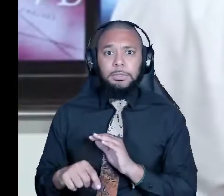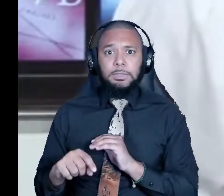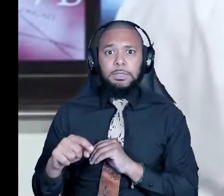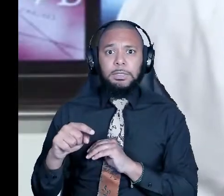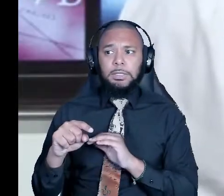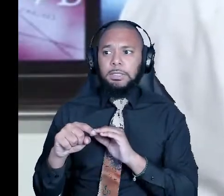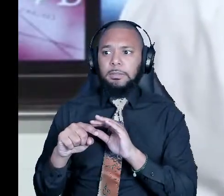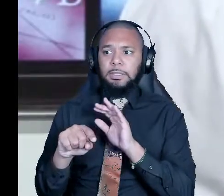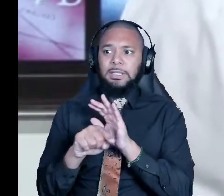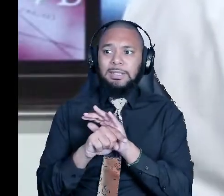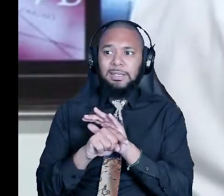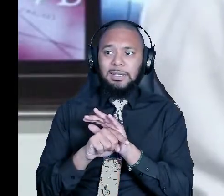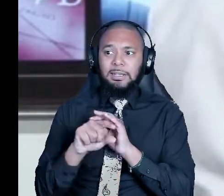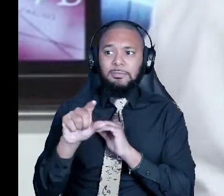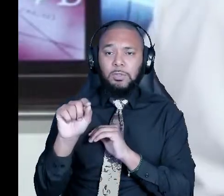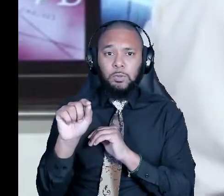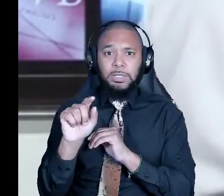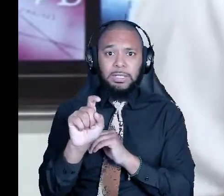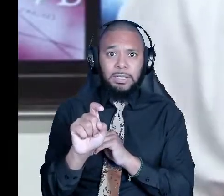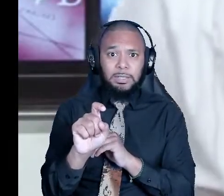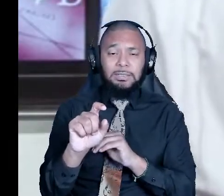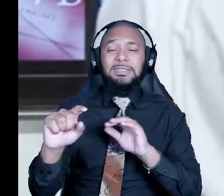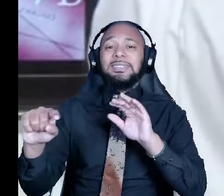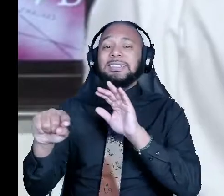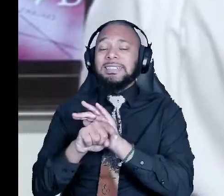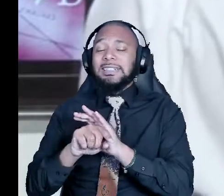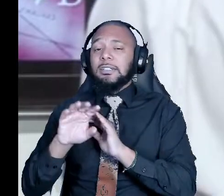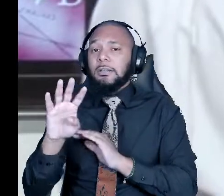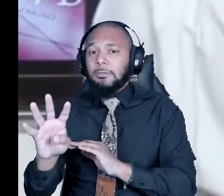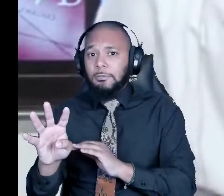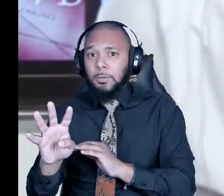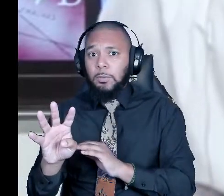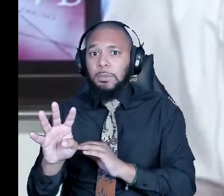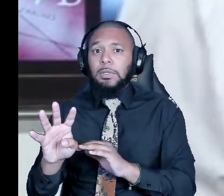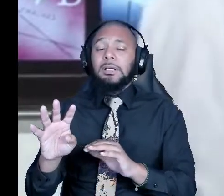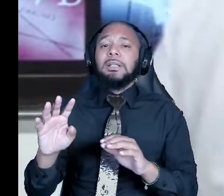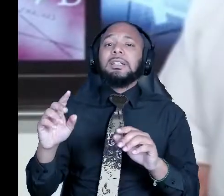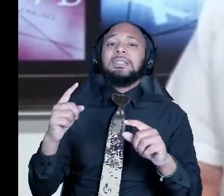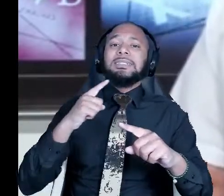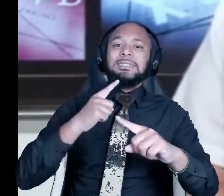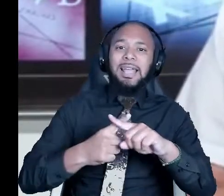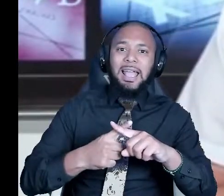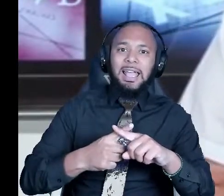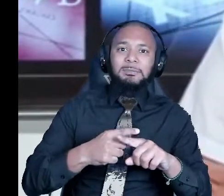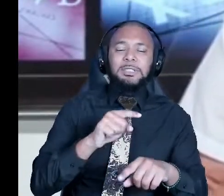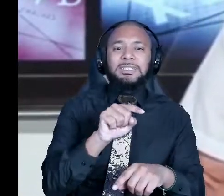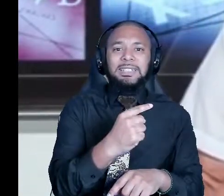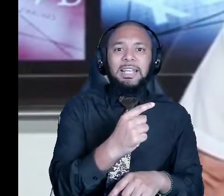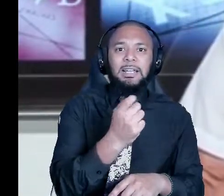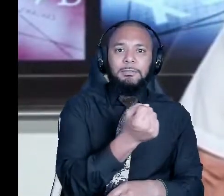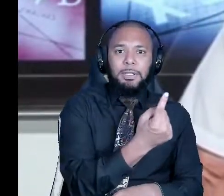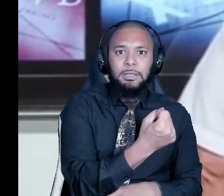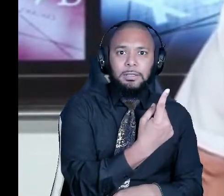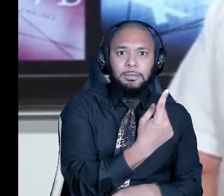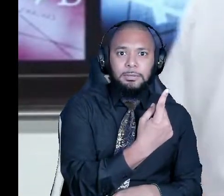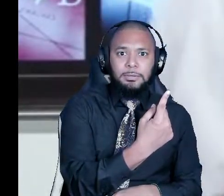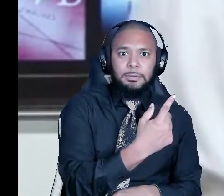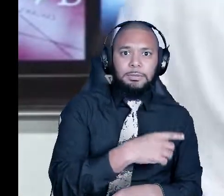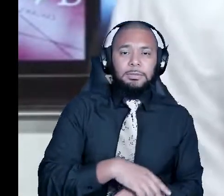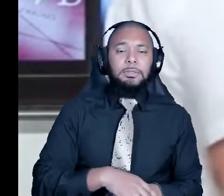It's negative 4 times negative 11. How about plus